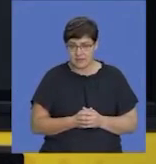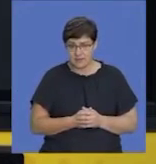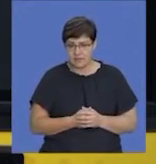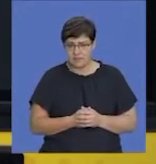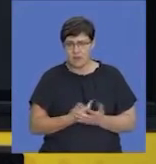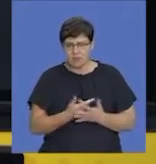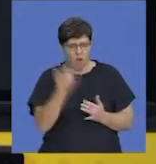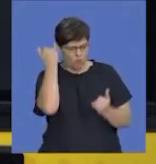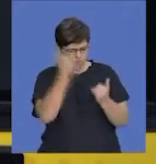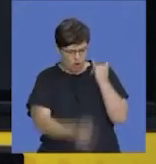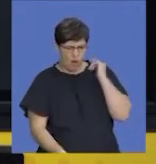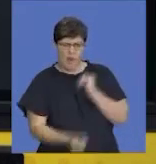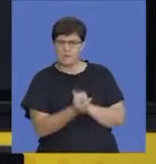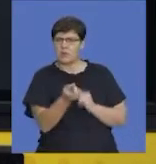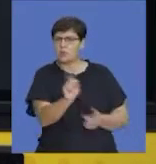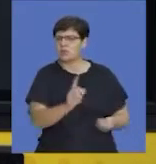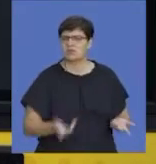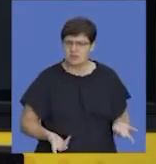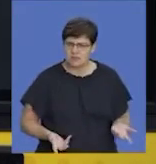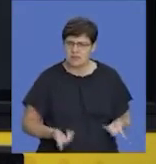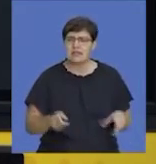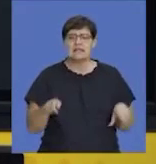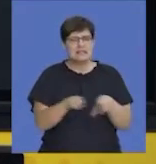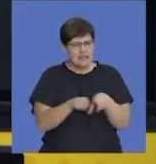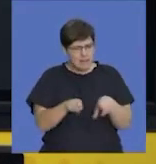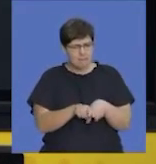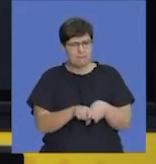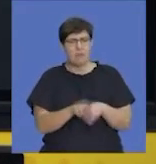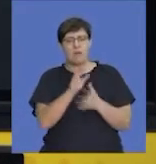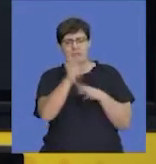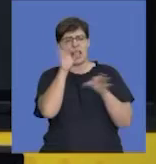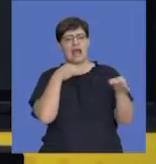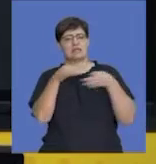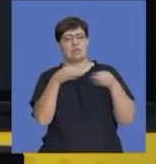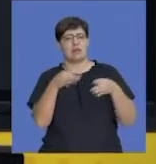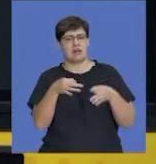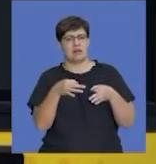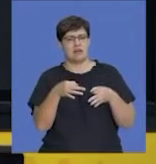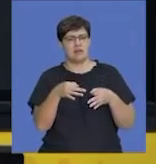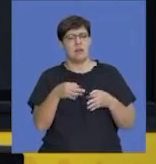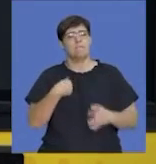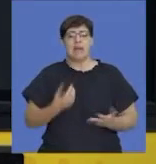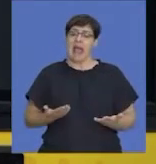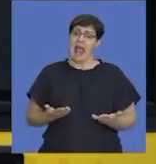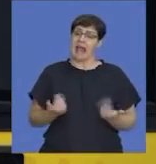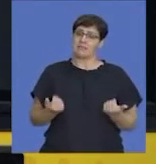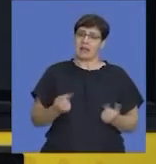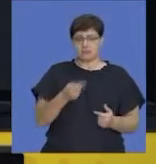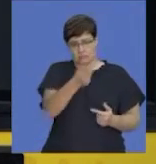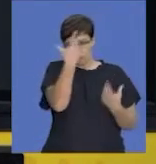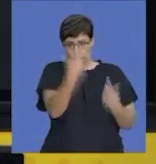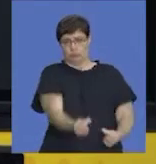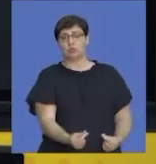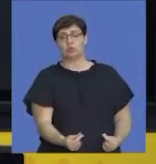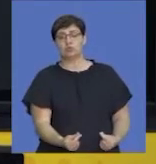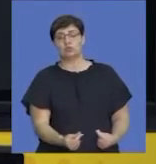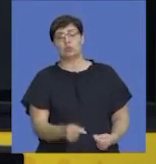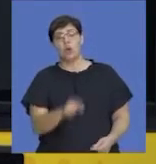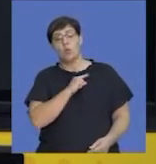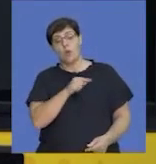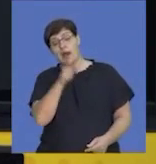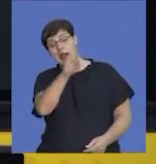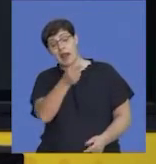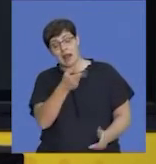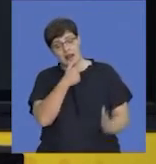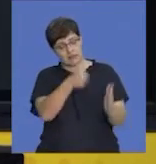went wrong with the product. And you also need to, at some point, describe what it is you expect to be done so that the person receiving